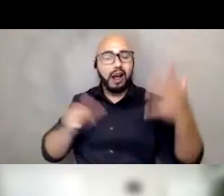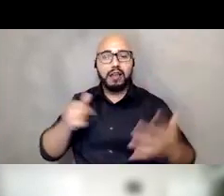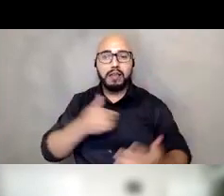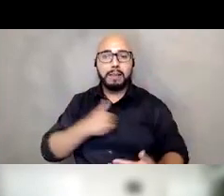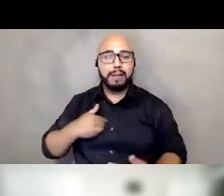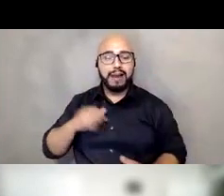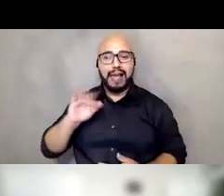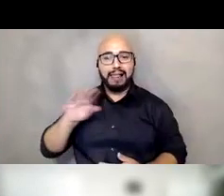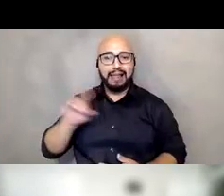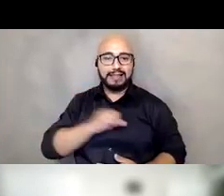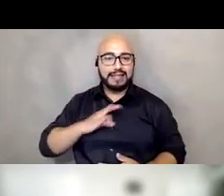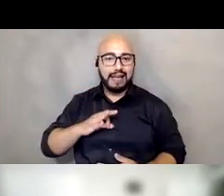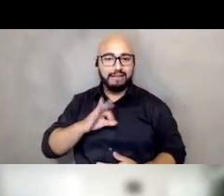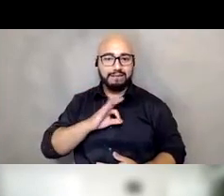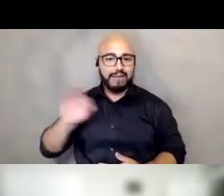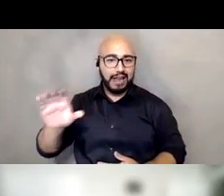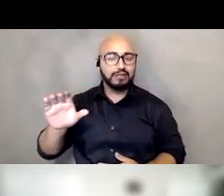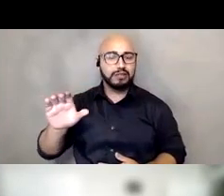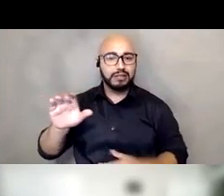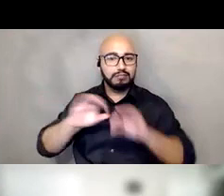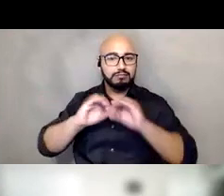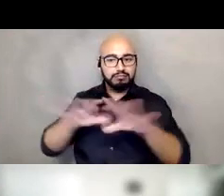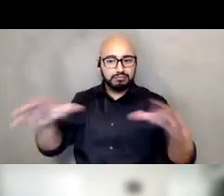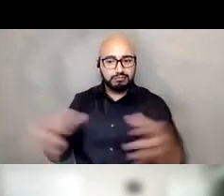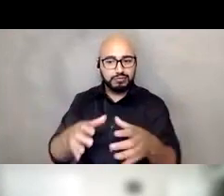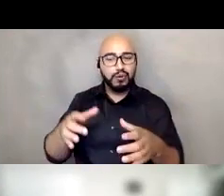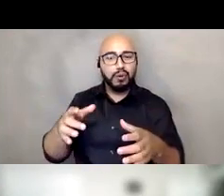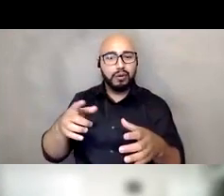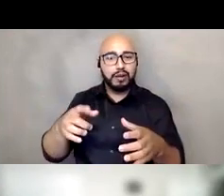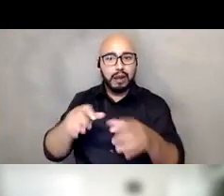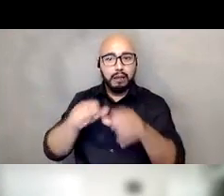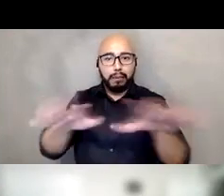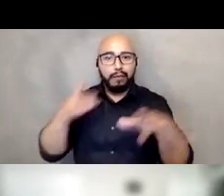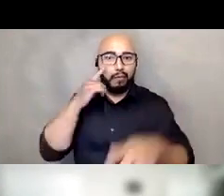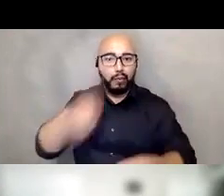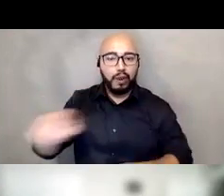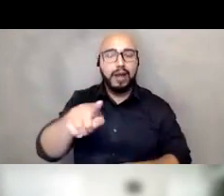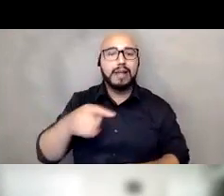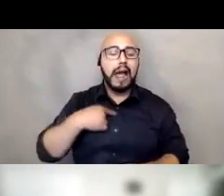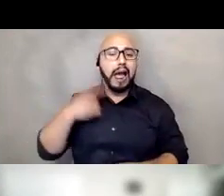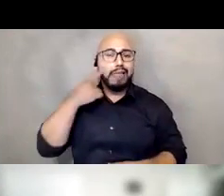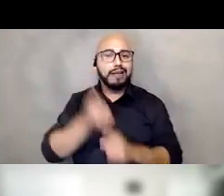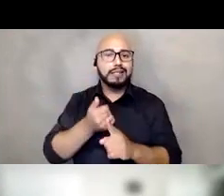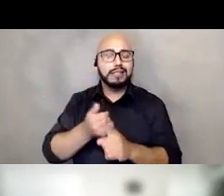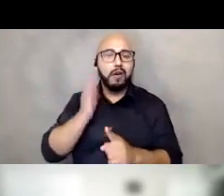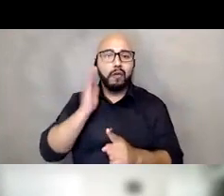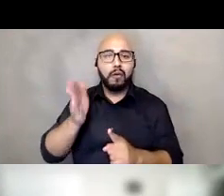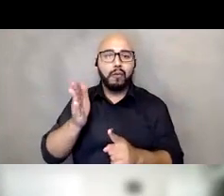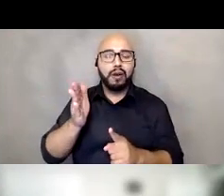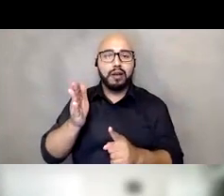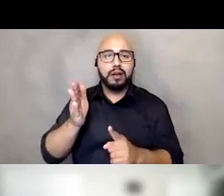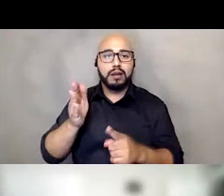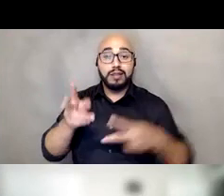Faculty Association so that they can push that out to all of you. But I think it's going to be a really, the two